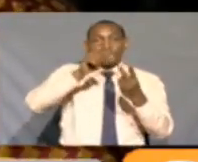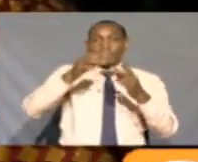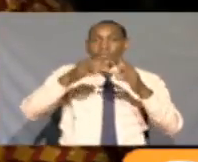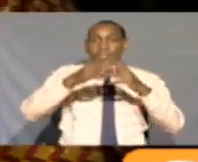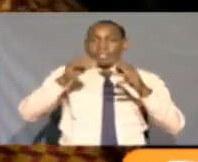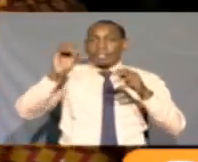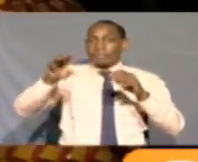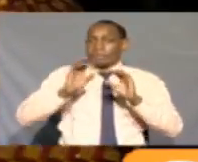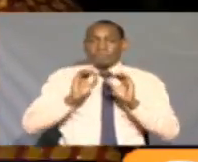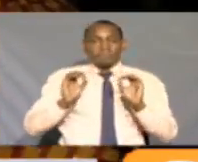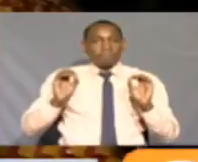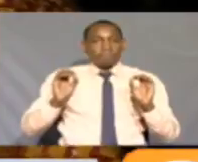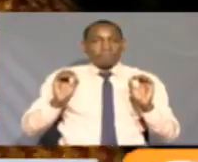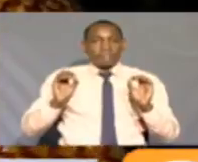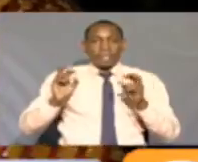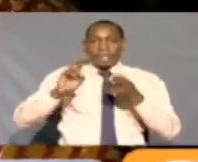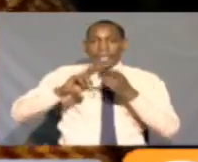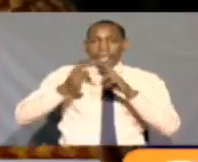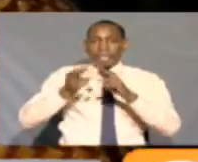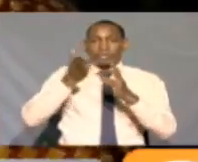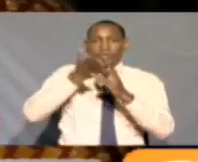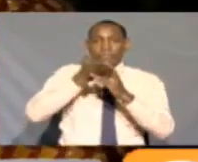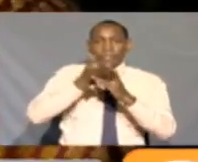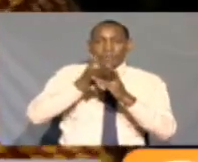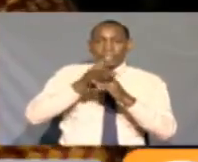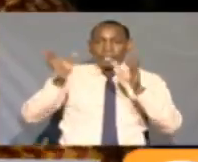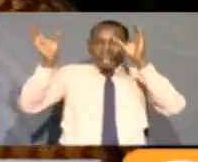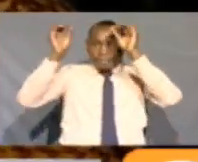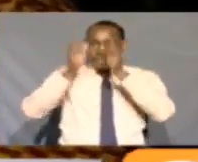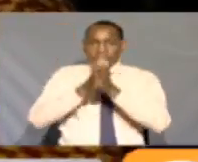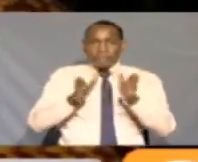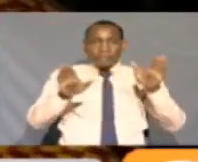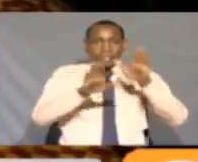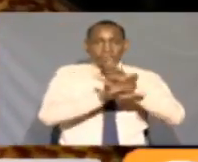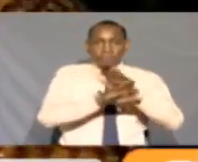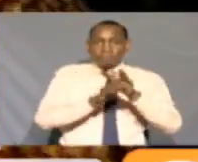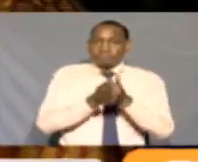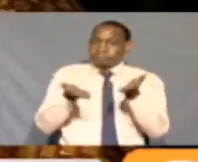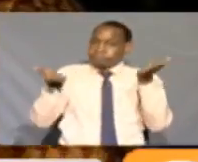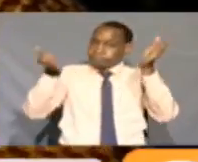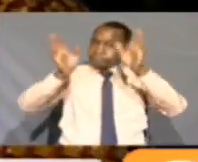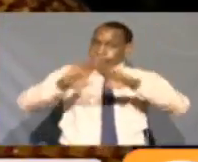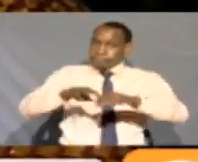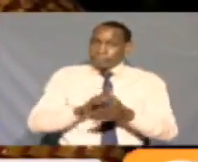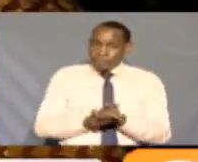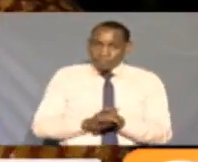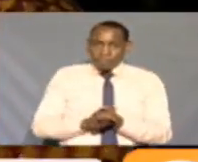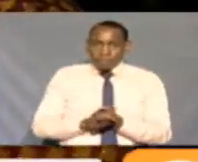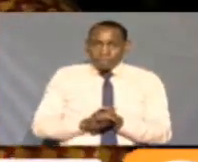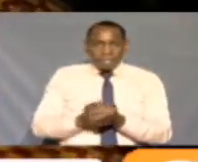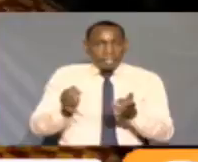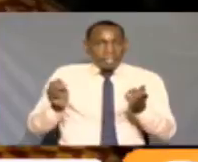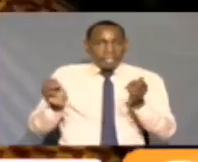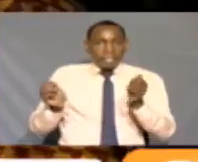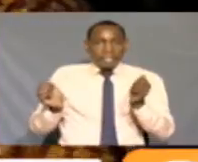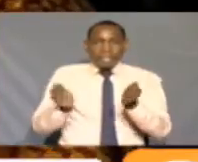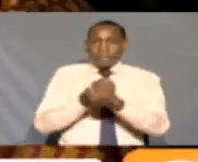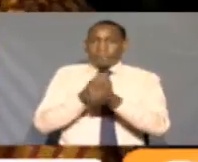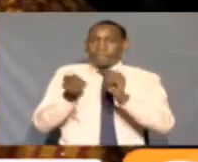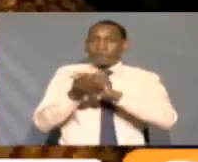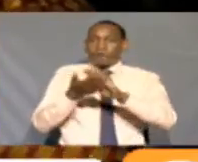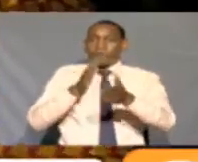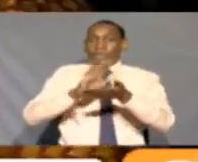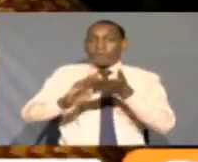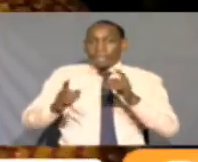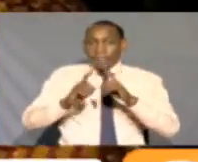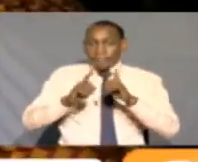divorce. The relationship between the president and the deputy president has obviously broken down. They have irreconcilable differences.